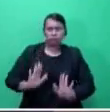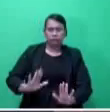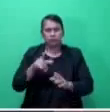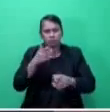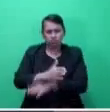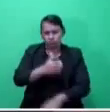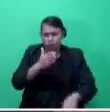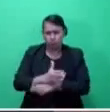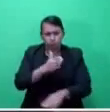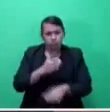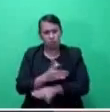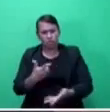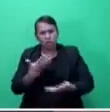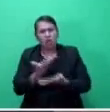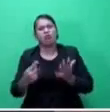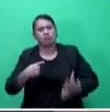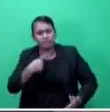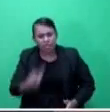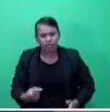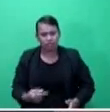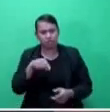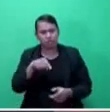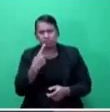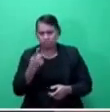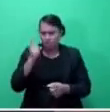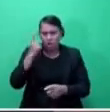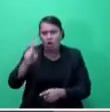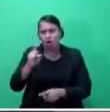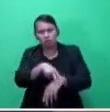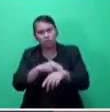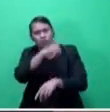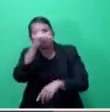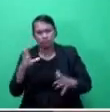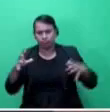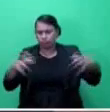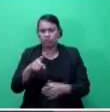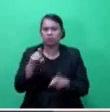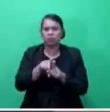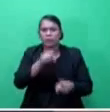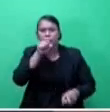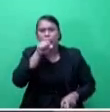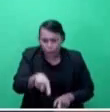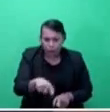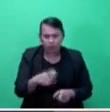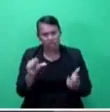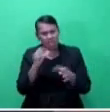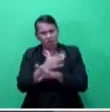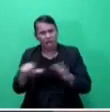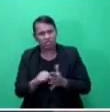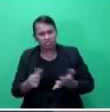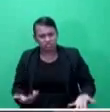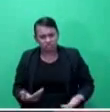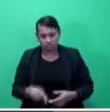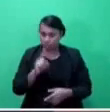How dare he call all of our strong women and men useless? It is like spitting on their hard work. While the Honourable member